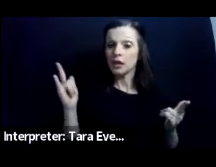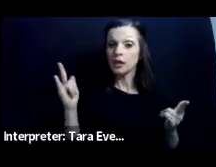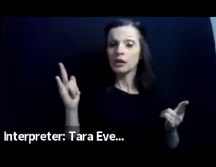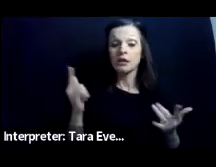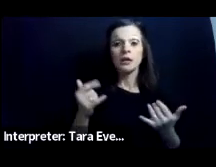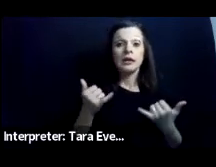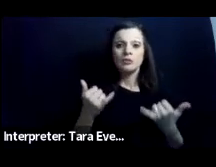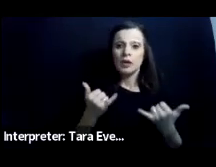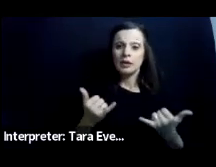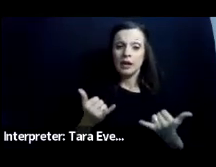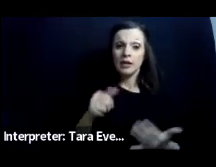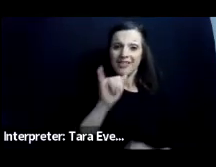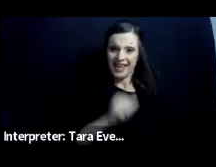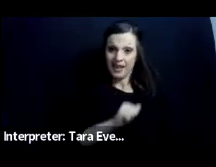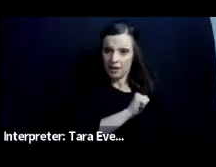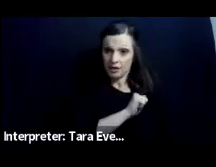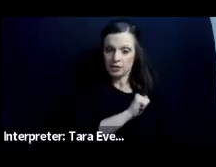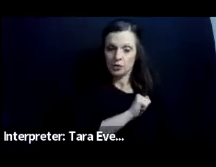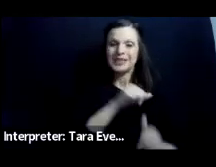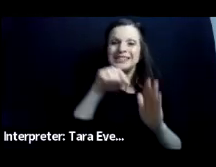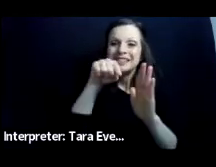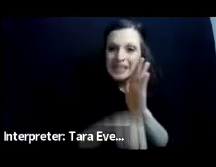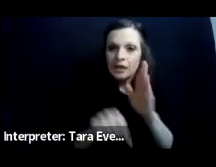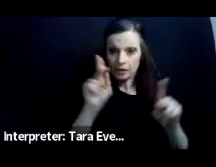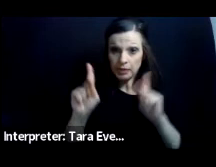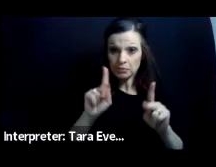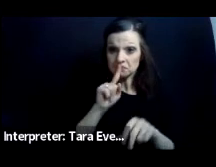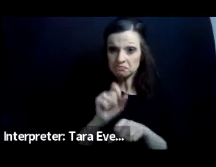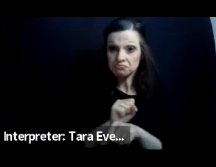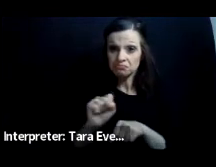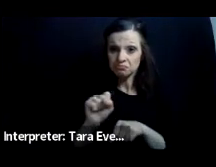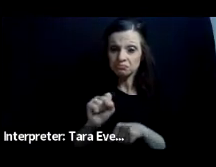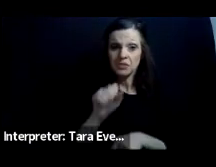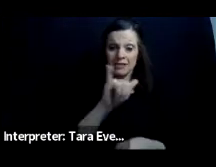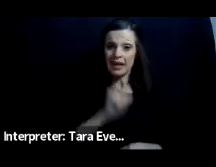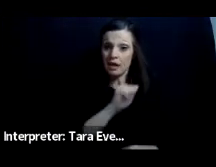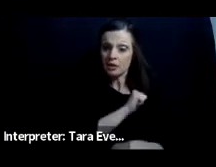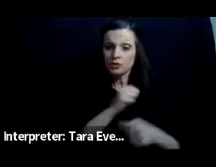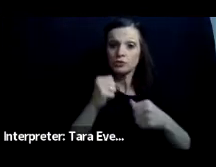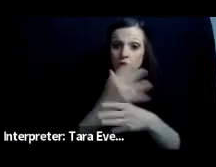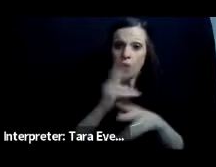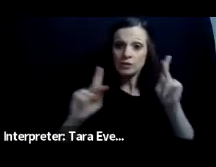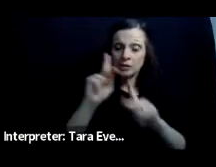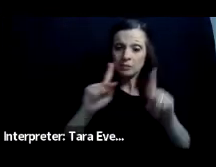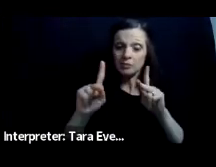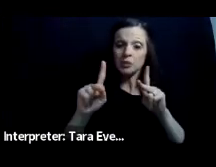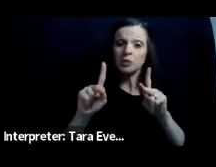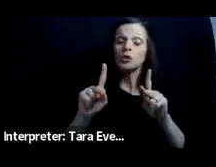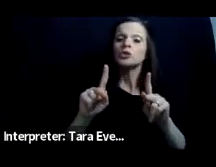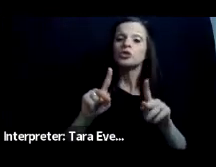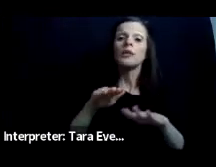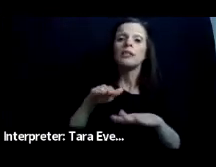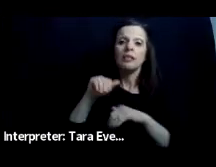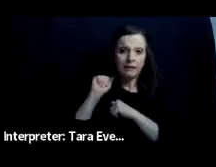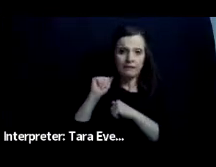time, that attitude is killing people. That attitude is causing people to leave recovery and go